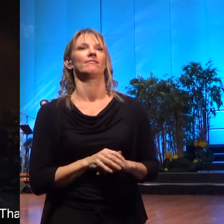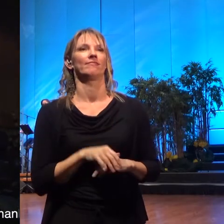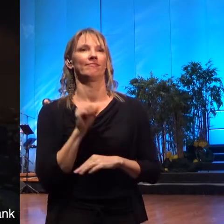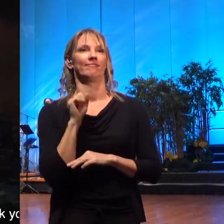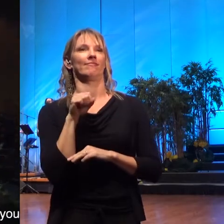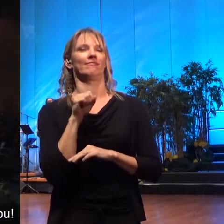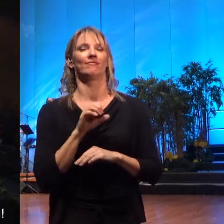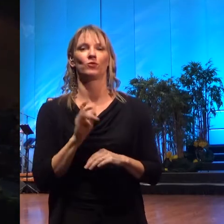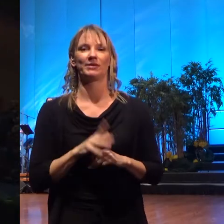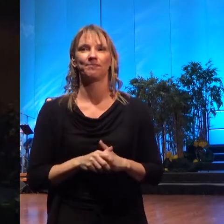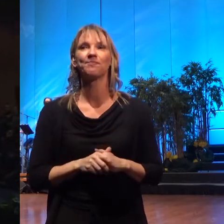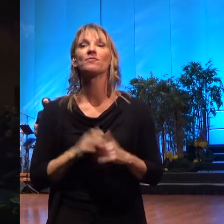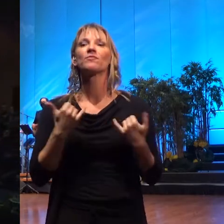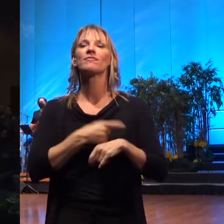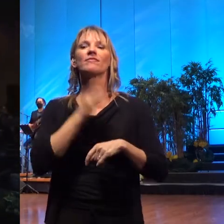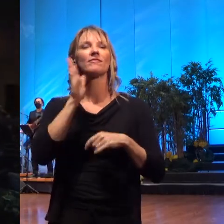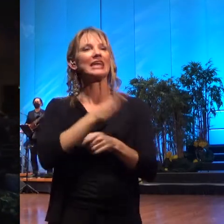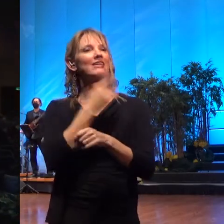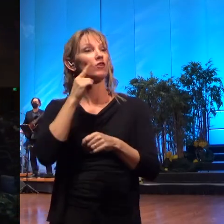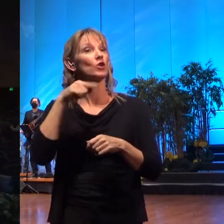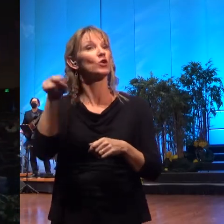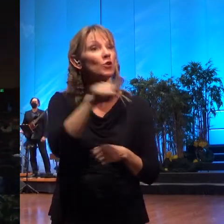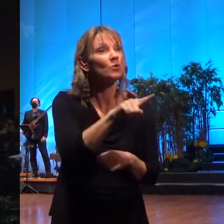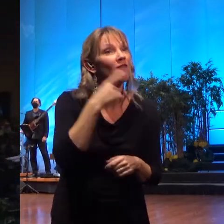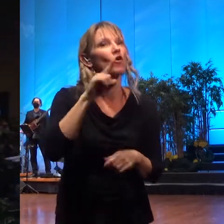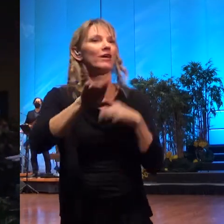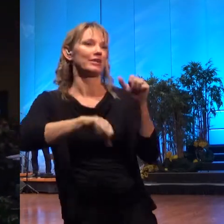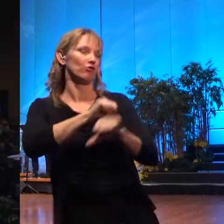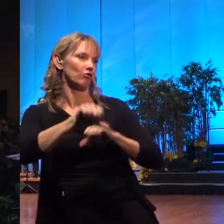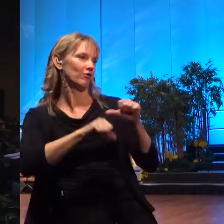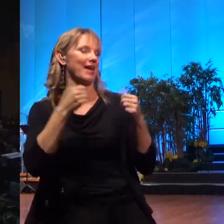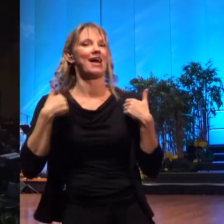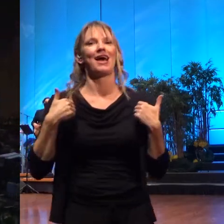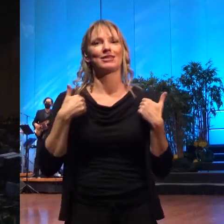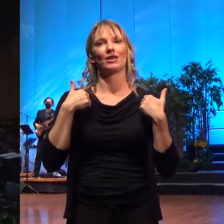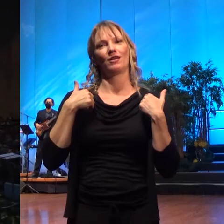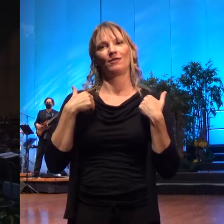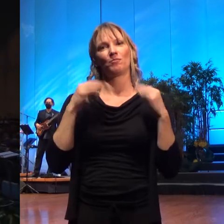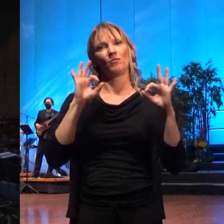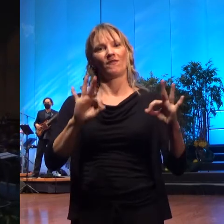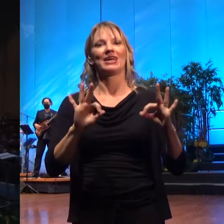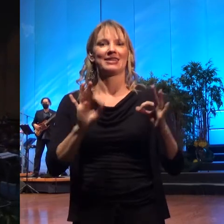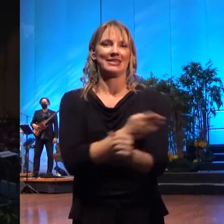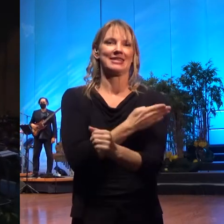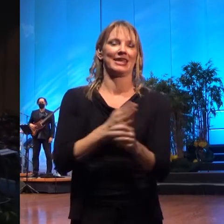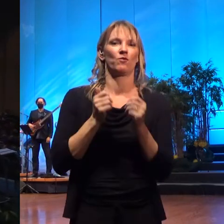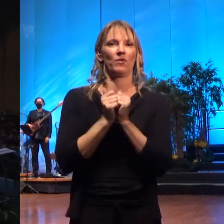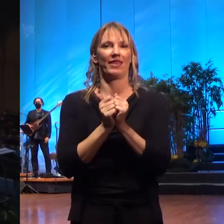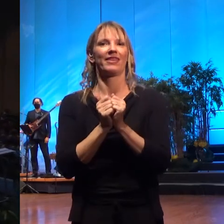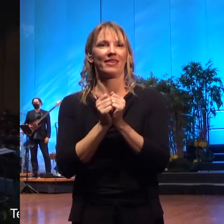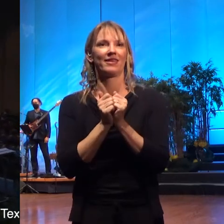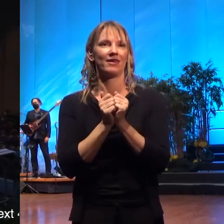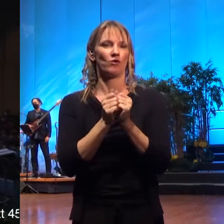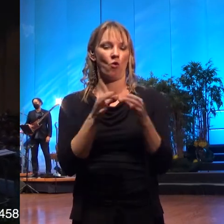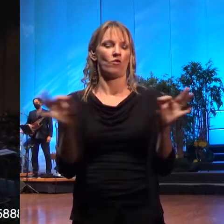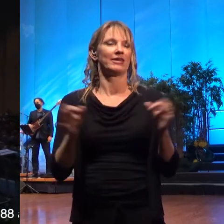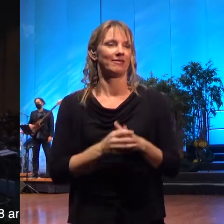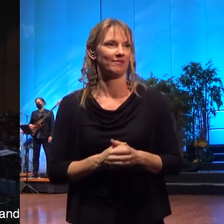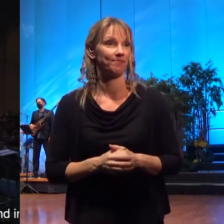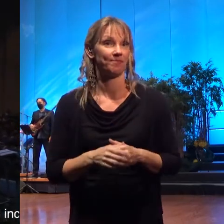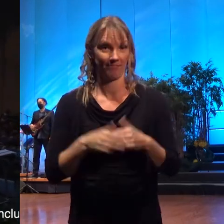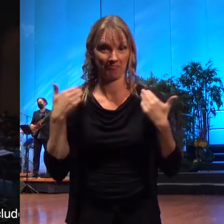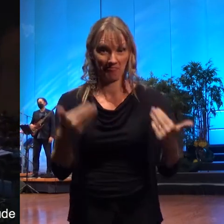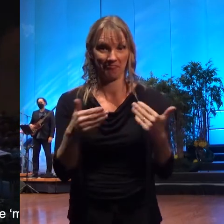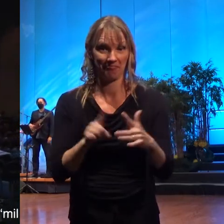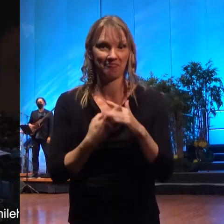And today I'm singing it for you, and we're going to sing it for each other because it has one of those super easy sing-along choruses. You'll pick it up right away. Let's give it a